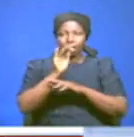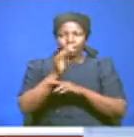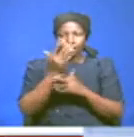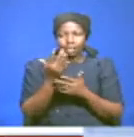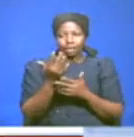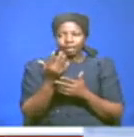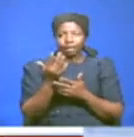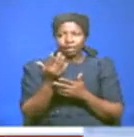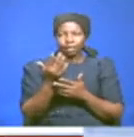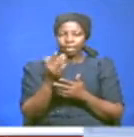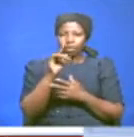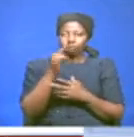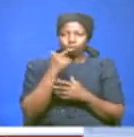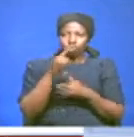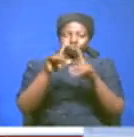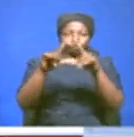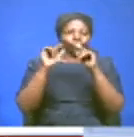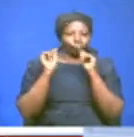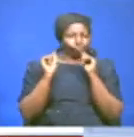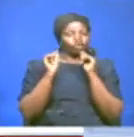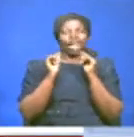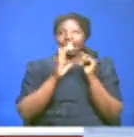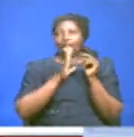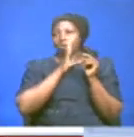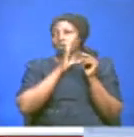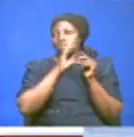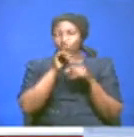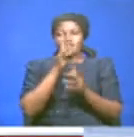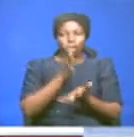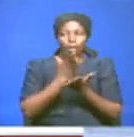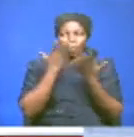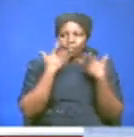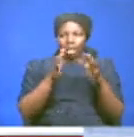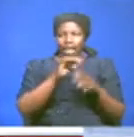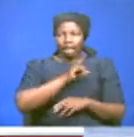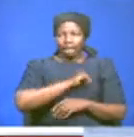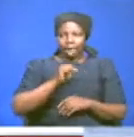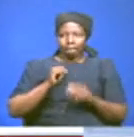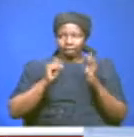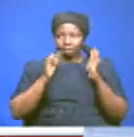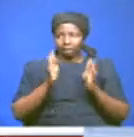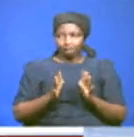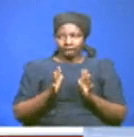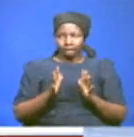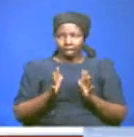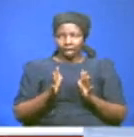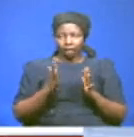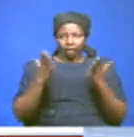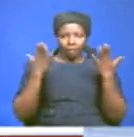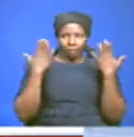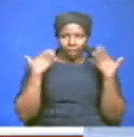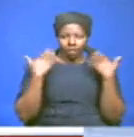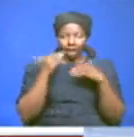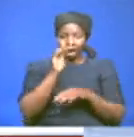told us is hearsay. You've confirmed that the Senator of Meru has not asked you.